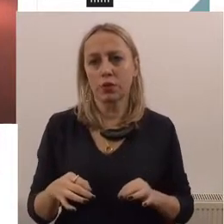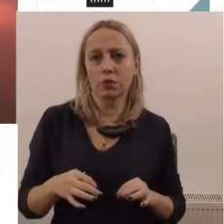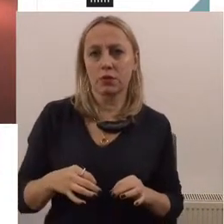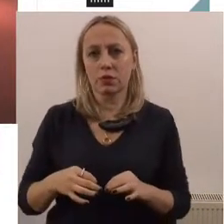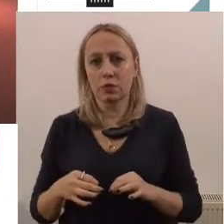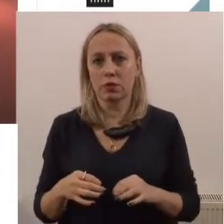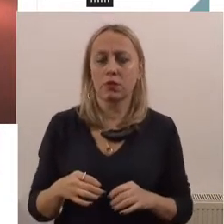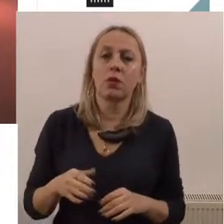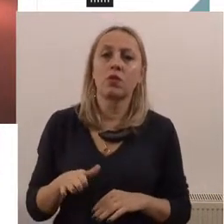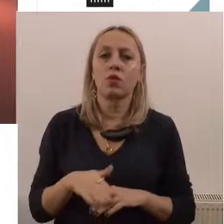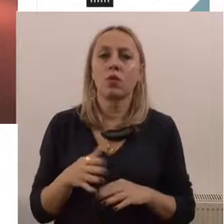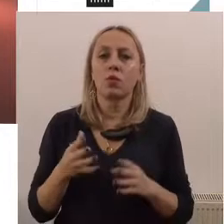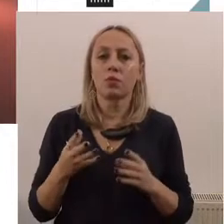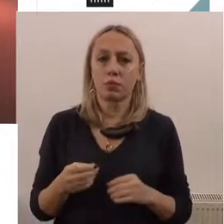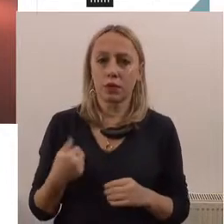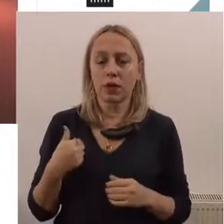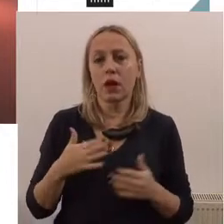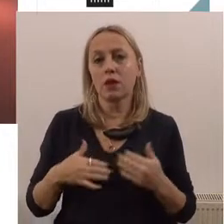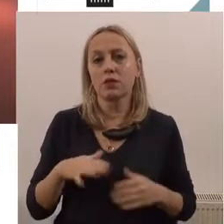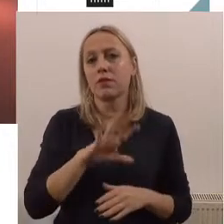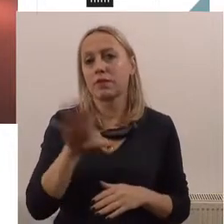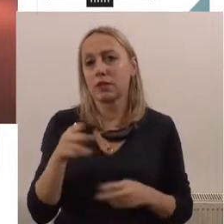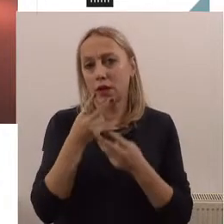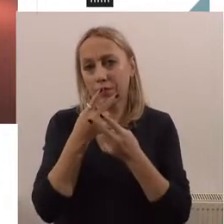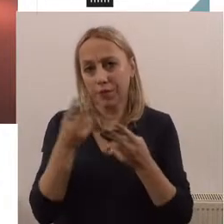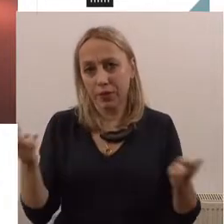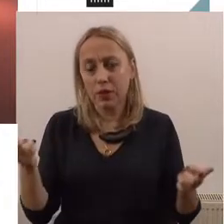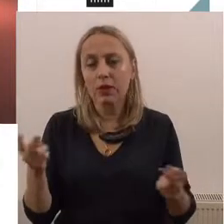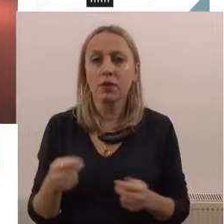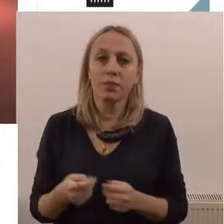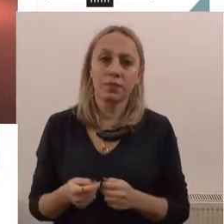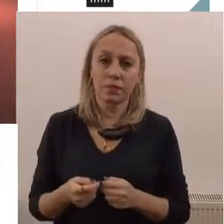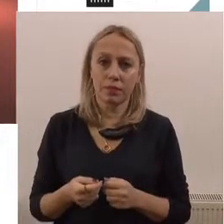side, looking at the physical accessibility.